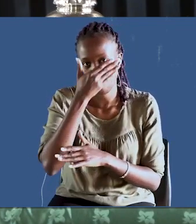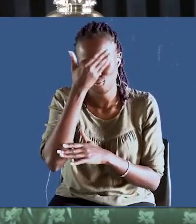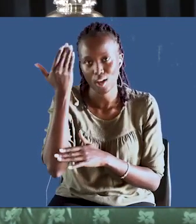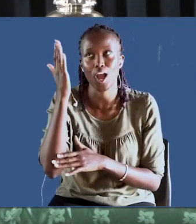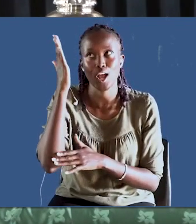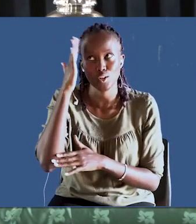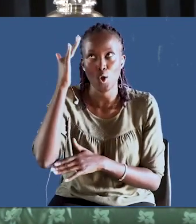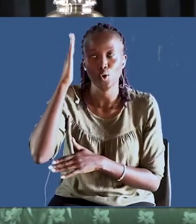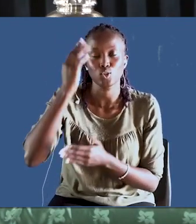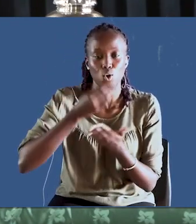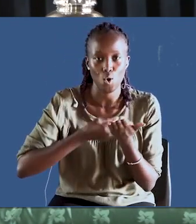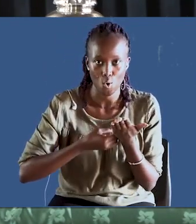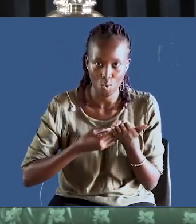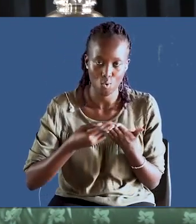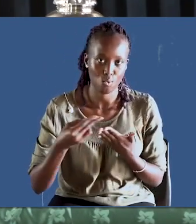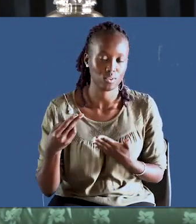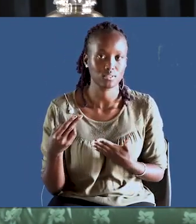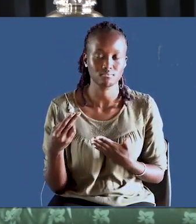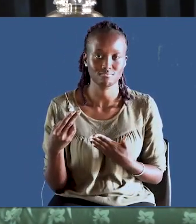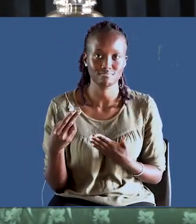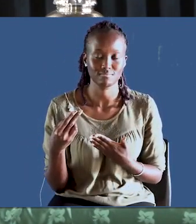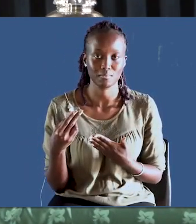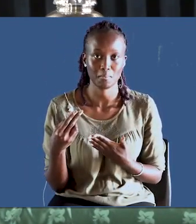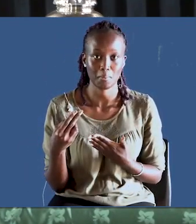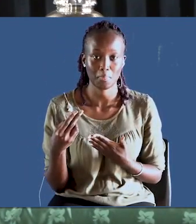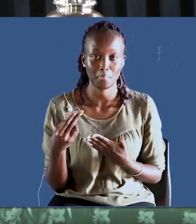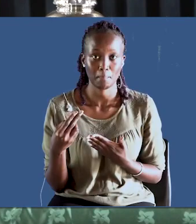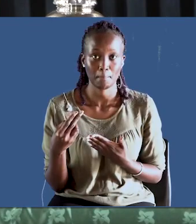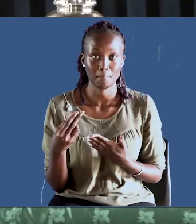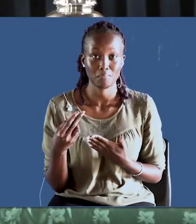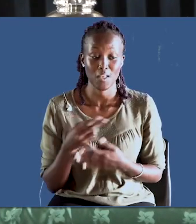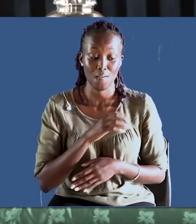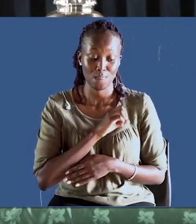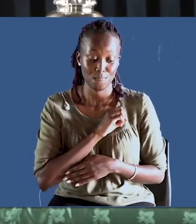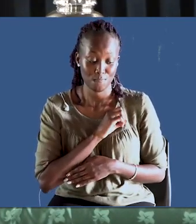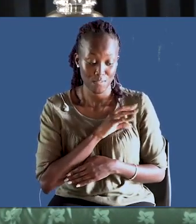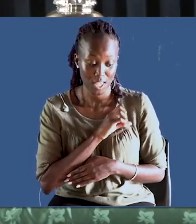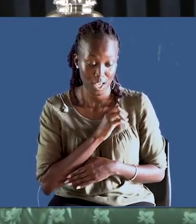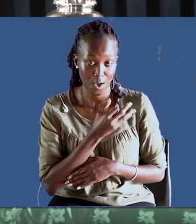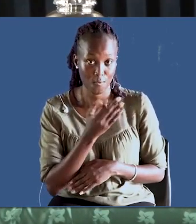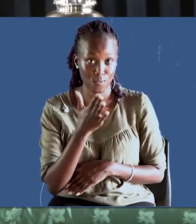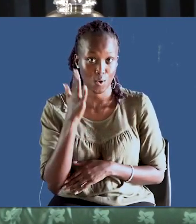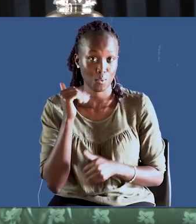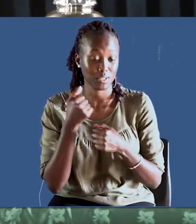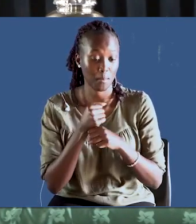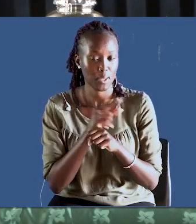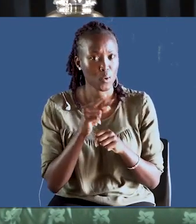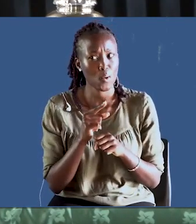of God. The fear of the Lord that makes you tremble at the thought, let alone the doing of